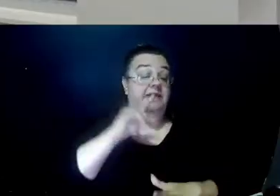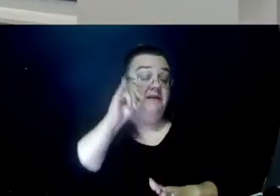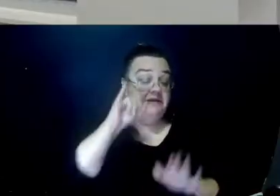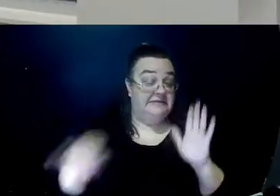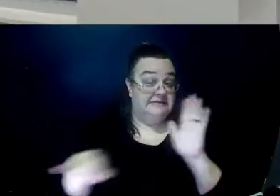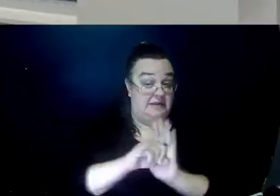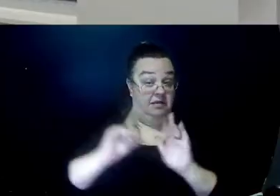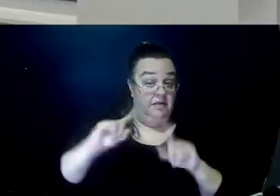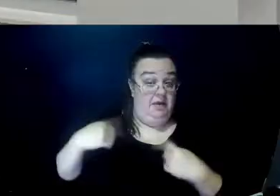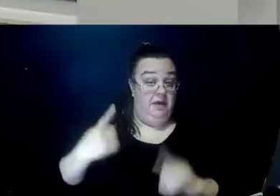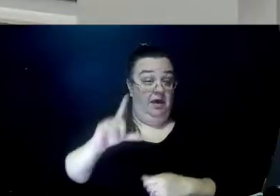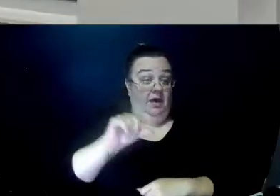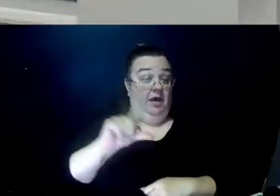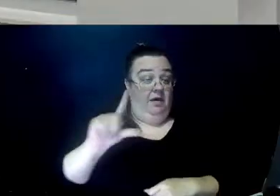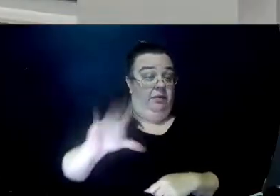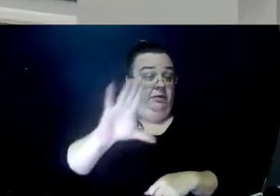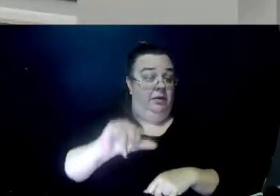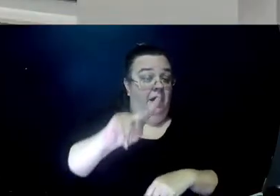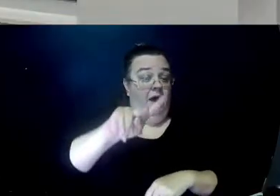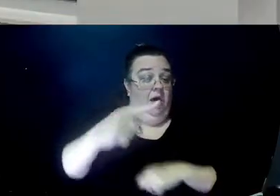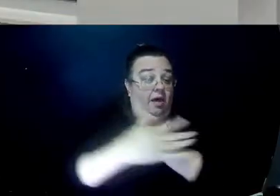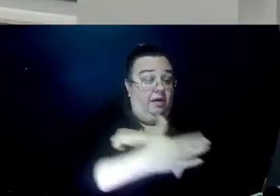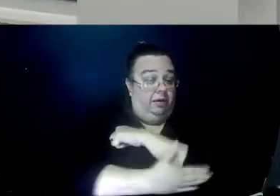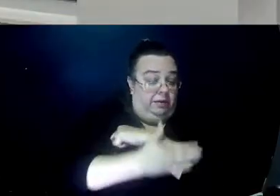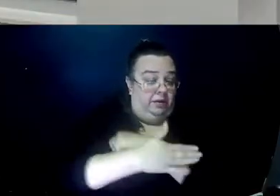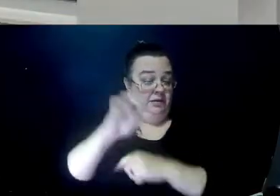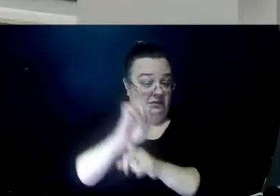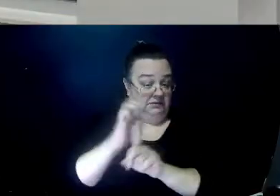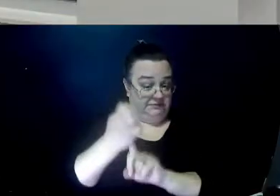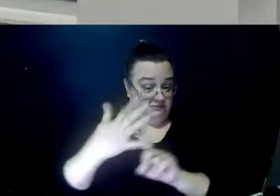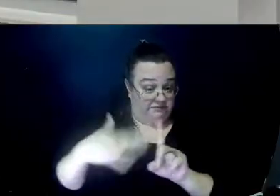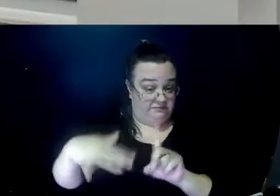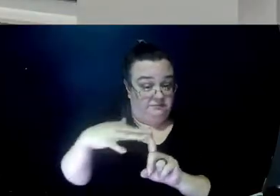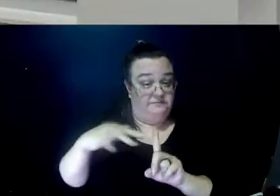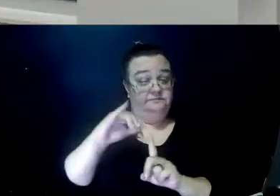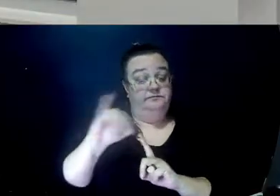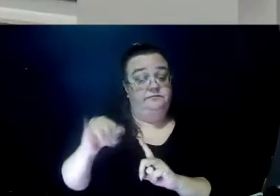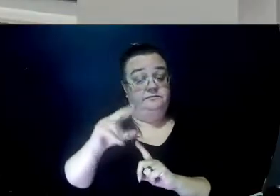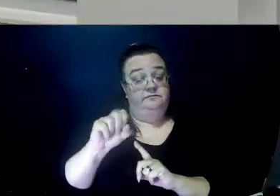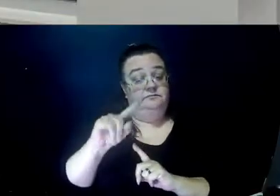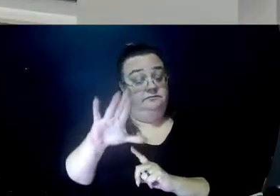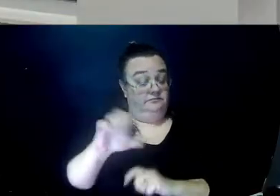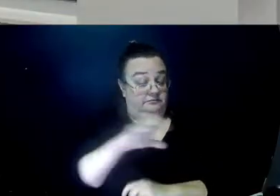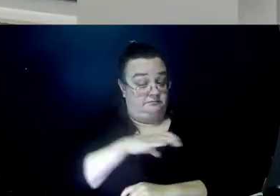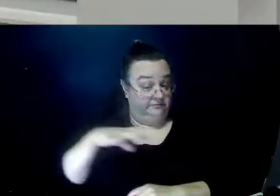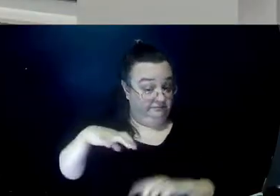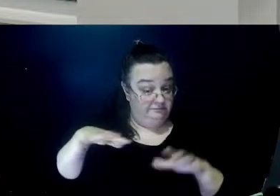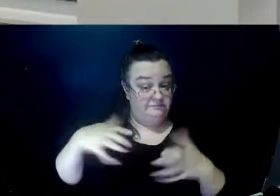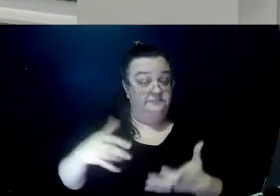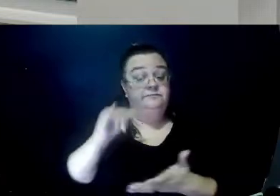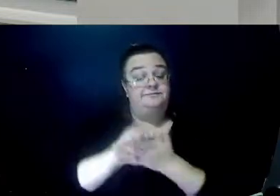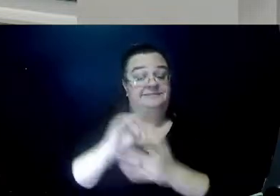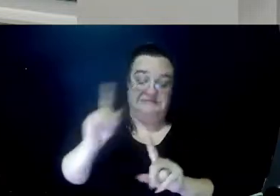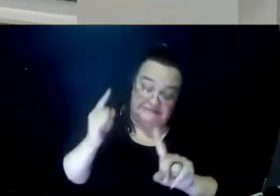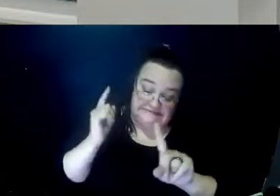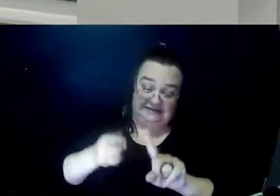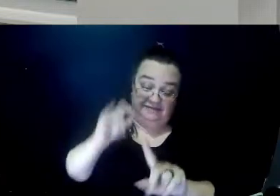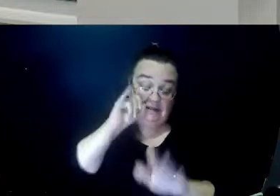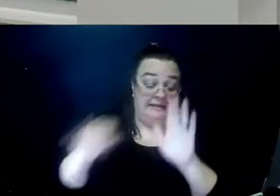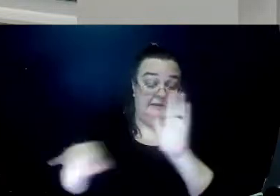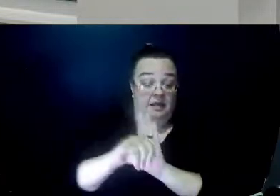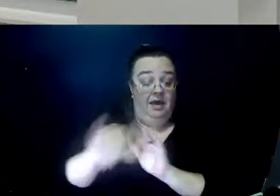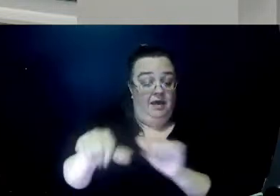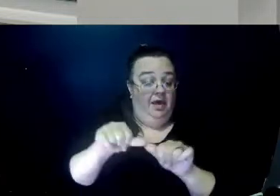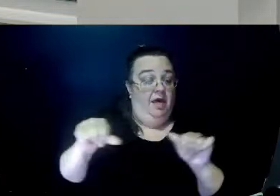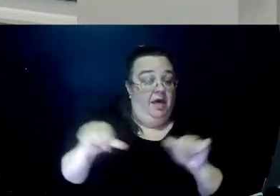since 2020 by the Prince George's County Environmental Justice Commission. that specifically identified this area. And